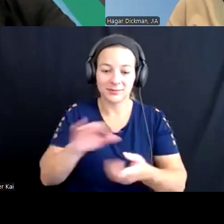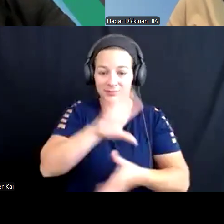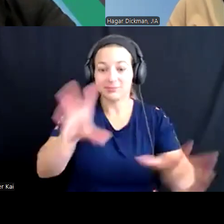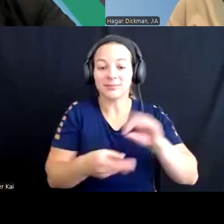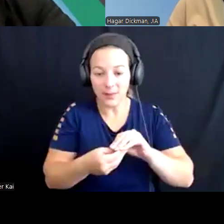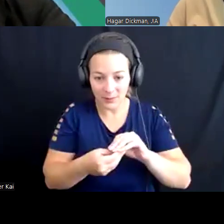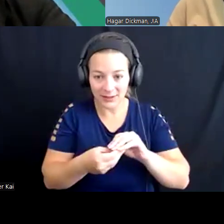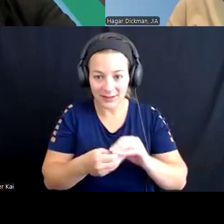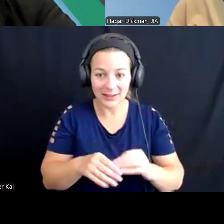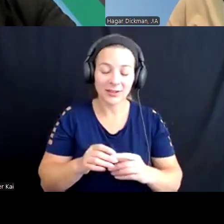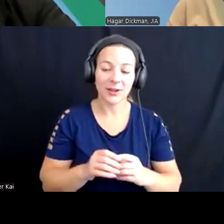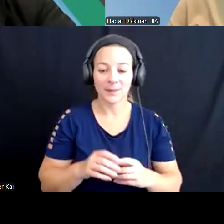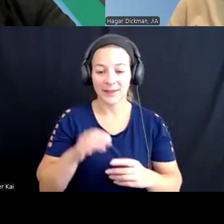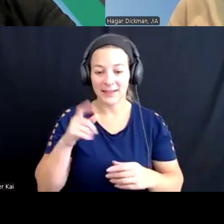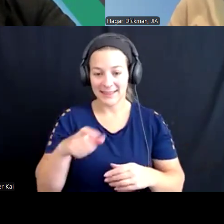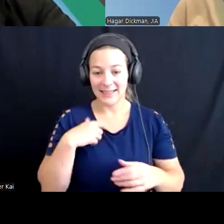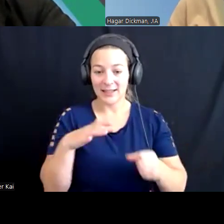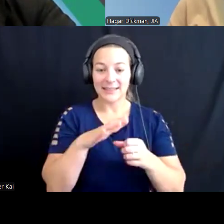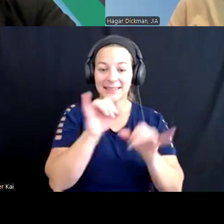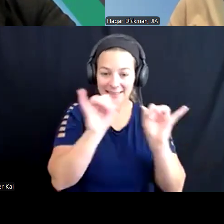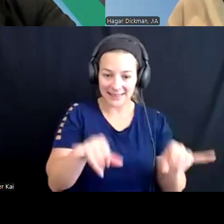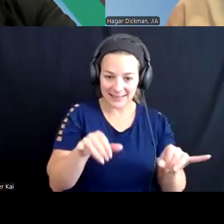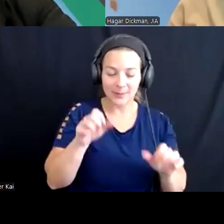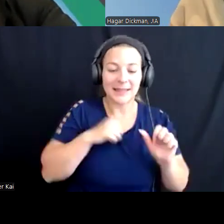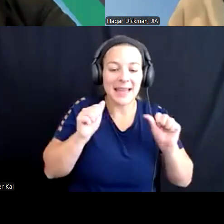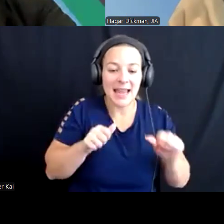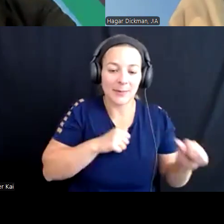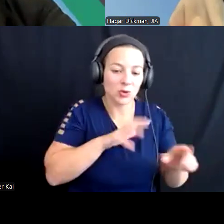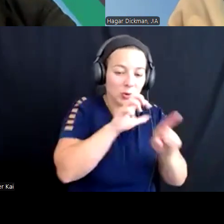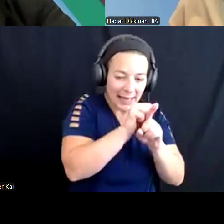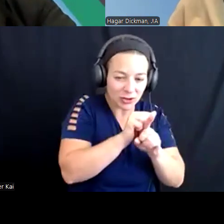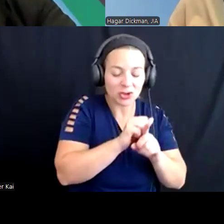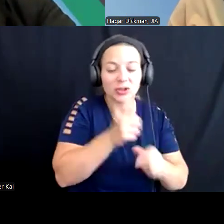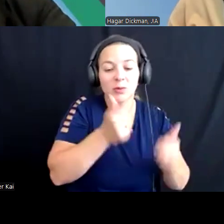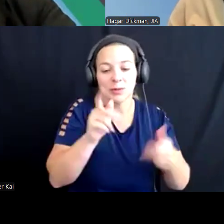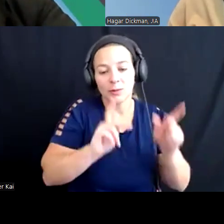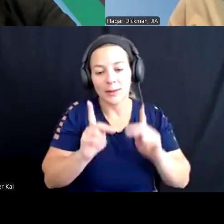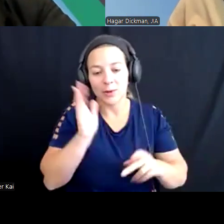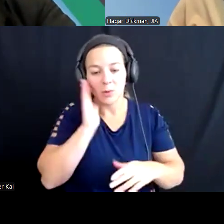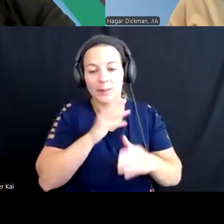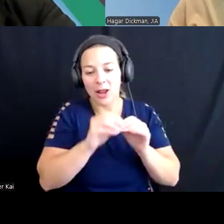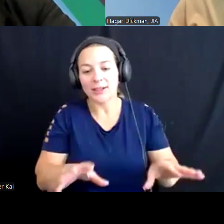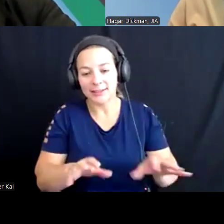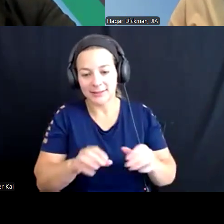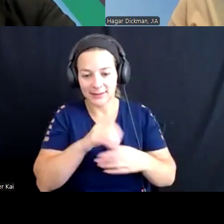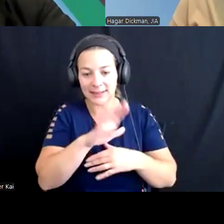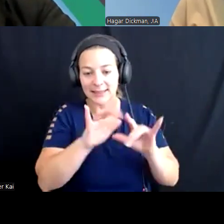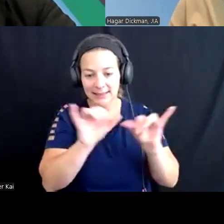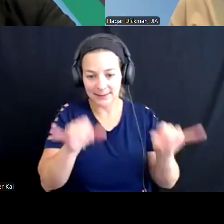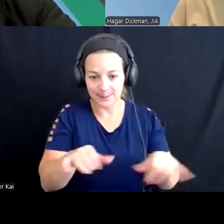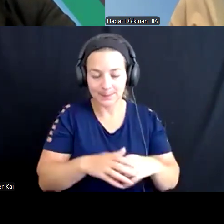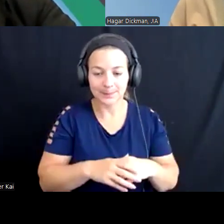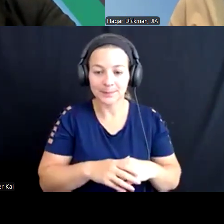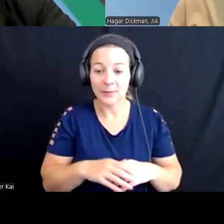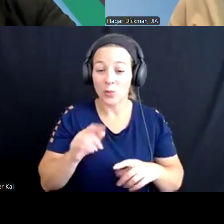Medi-Cal system that can catch more people. And I just talked about that an hour ago, so I won't go into it too much. But what really struck